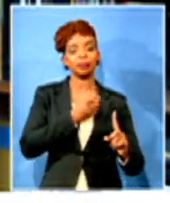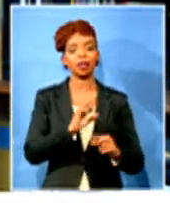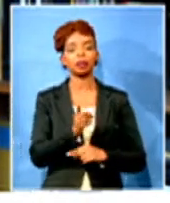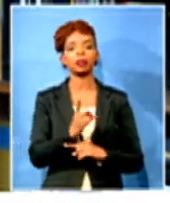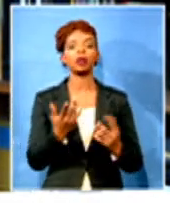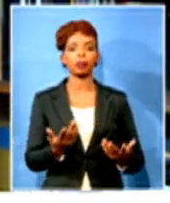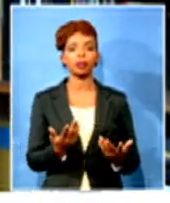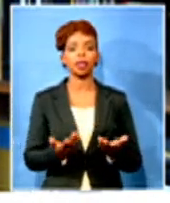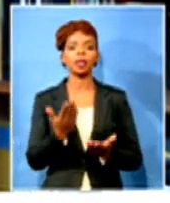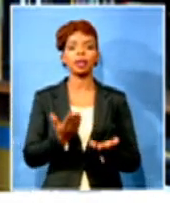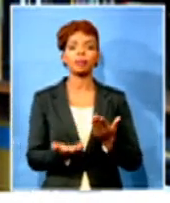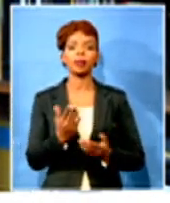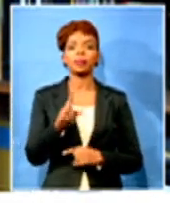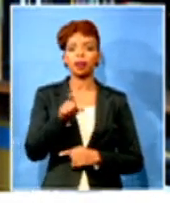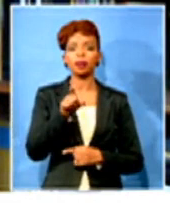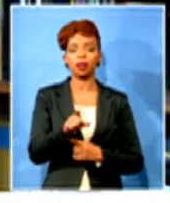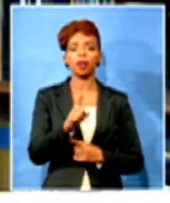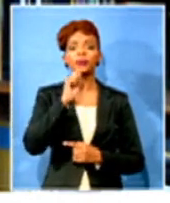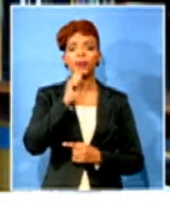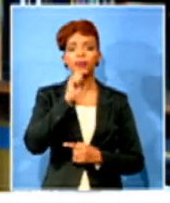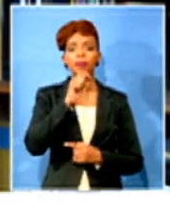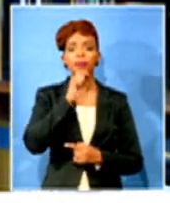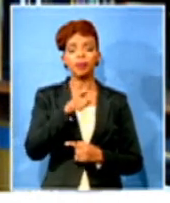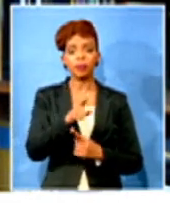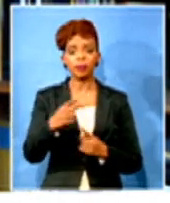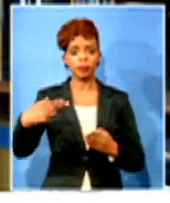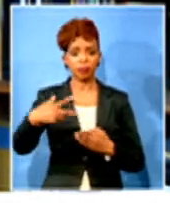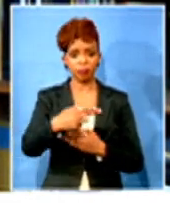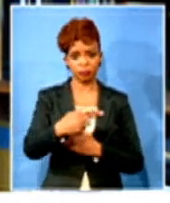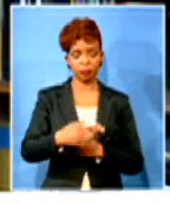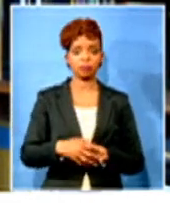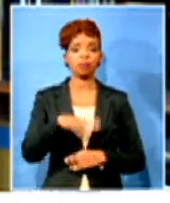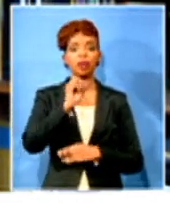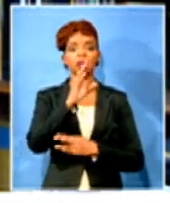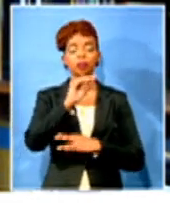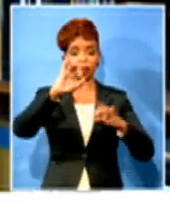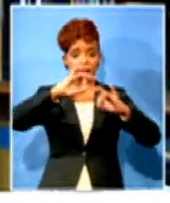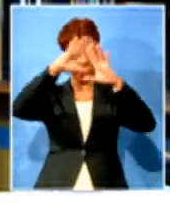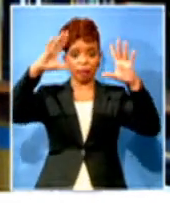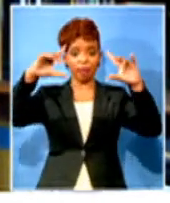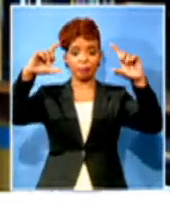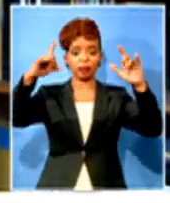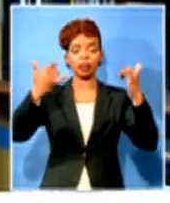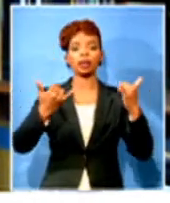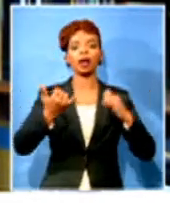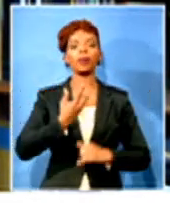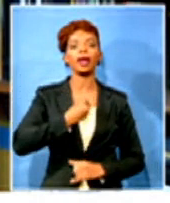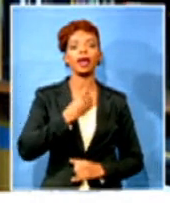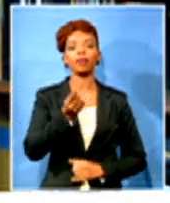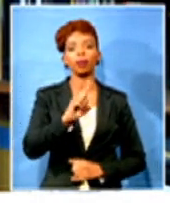that's already very cut. So the clearer picture is this: we have to, at the end of the